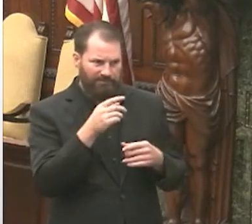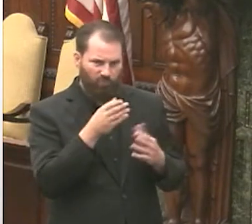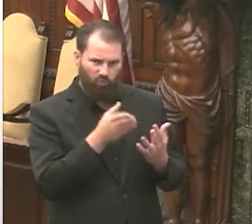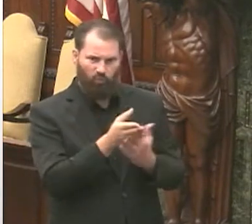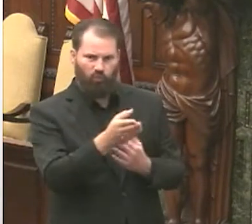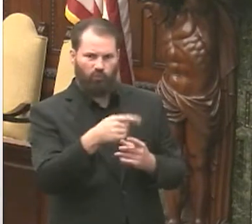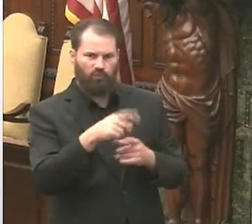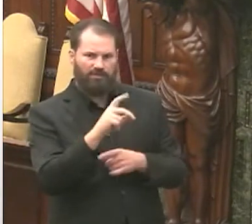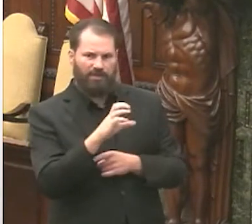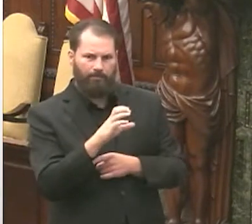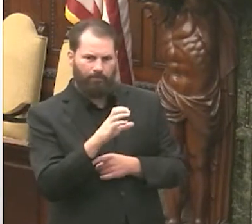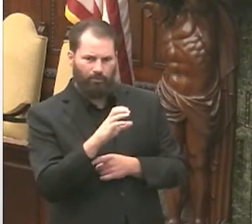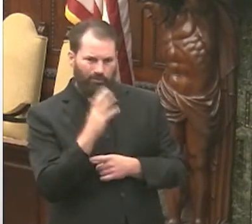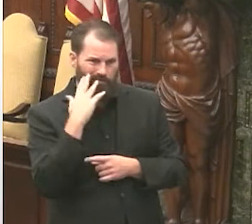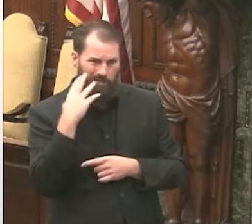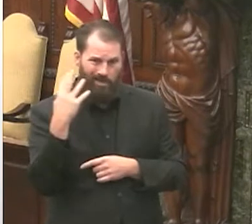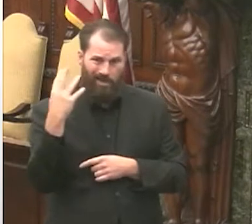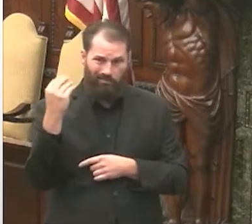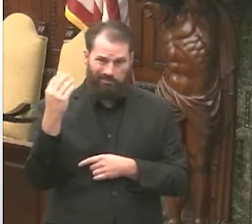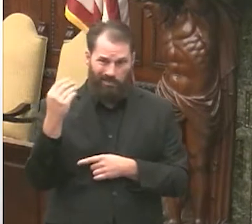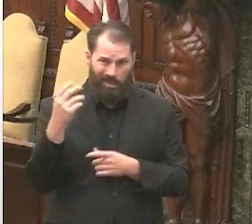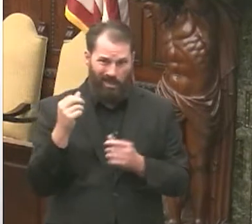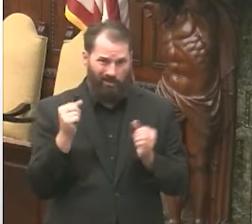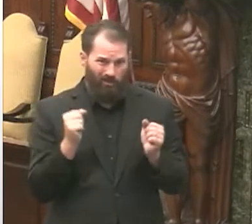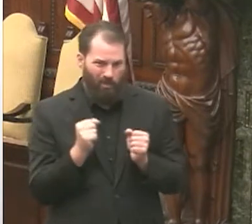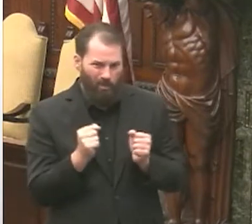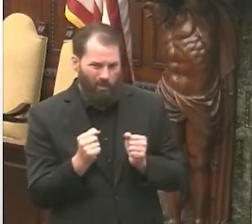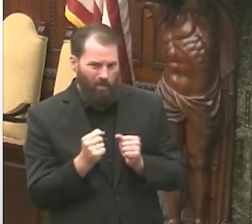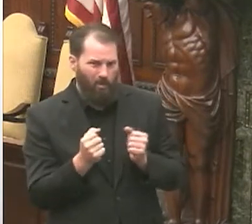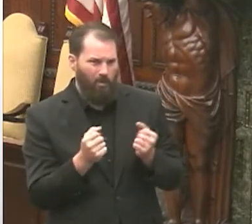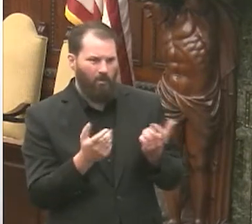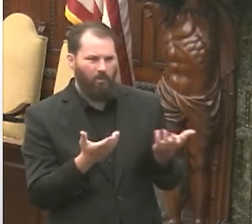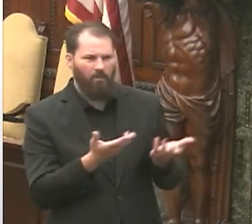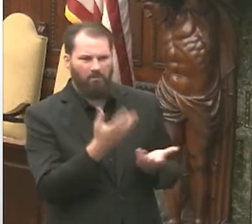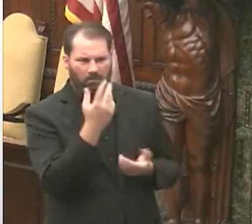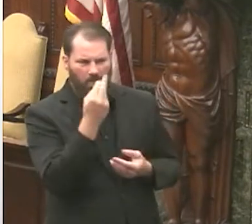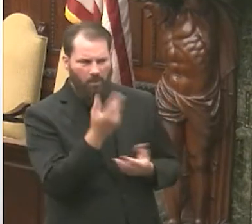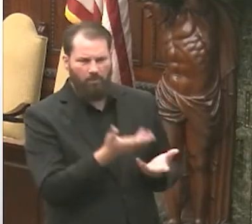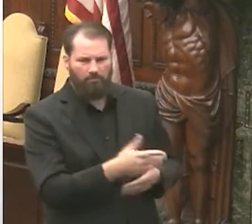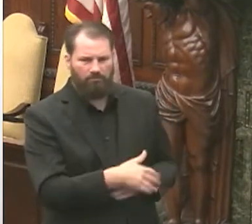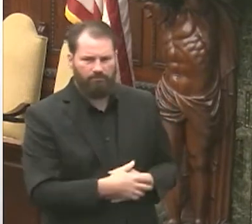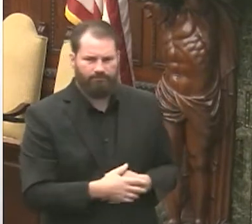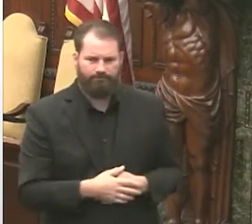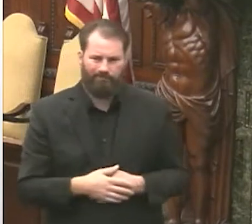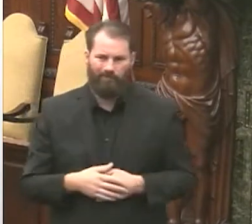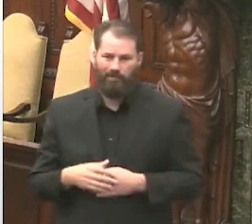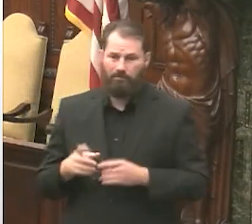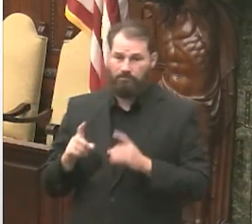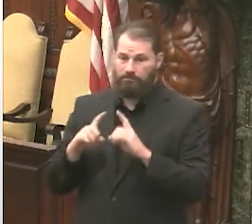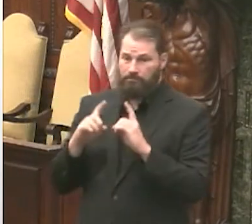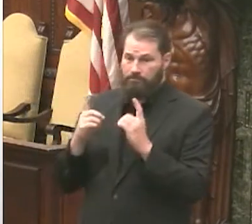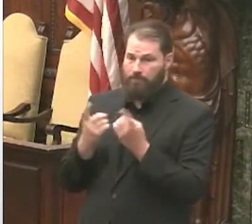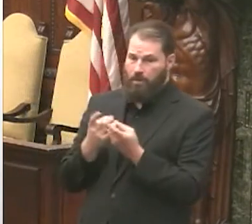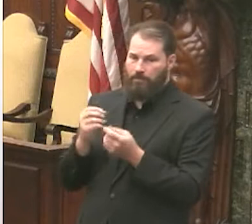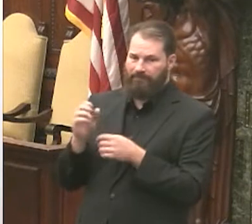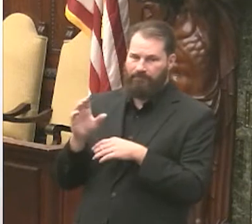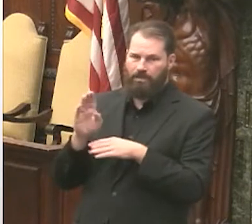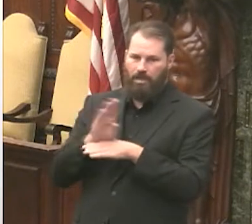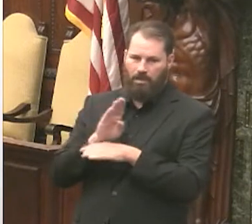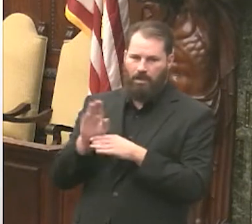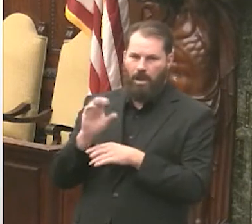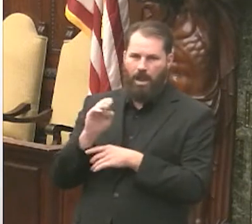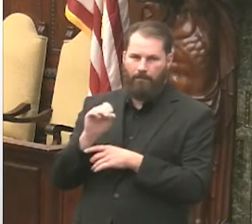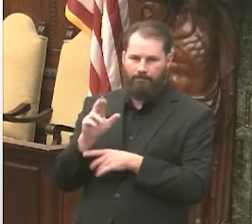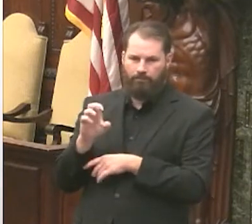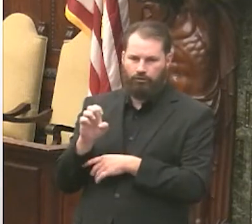They're wondering about that as well. What are your thoughts there? Yes, I know that people at the Department of Commerce are talking to people in the restaurant industry